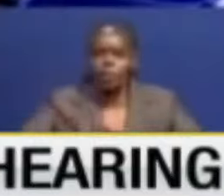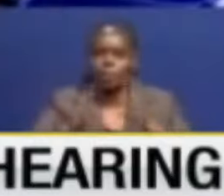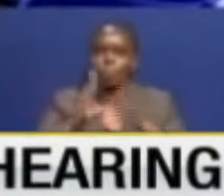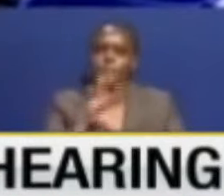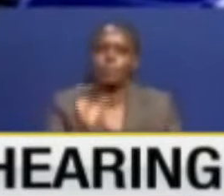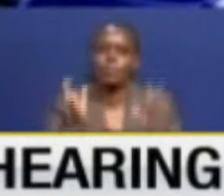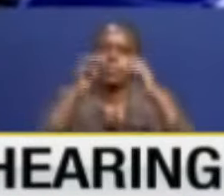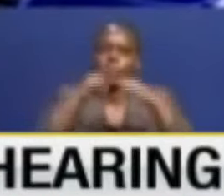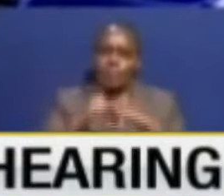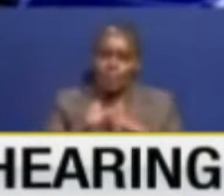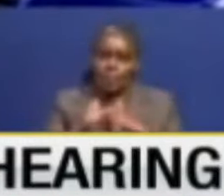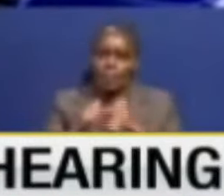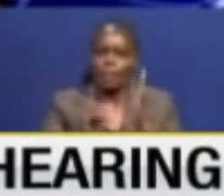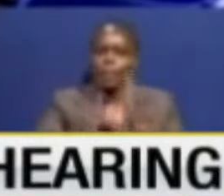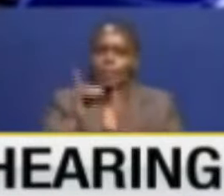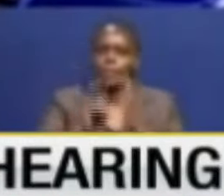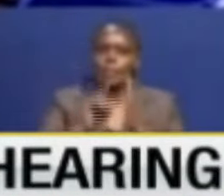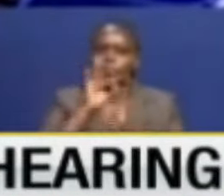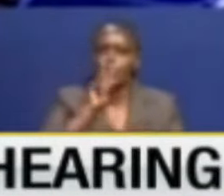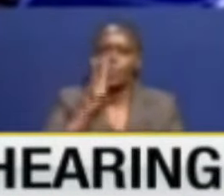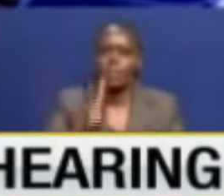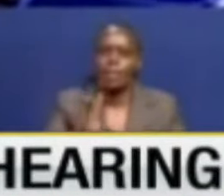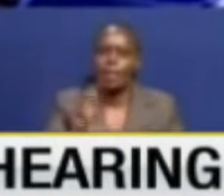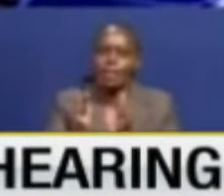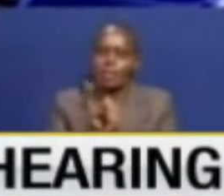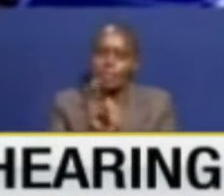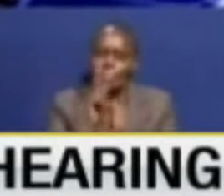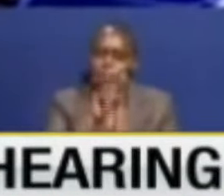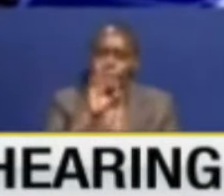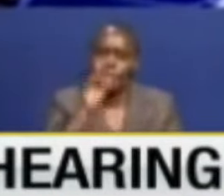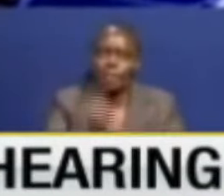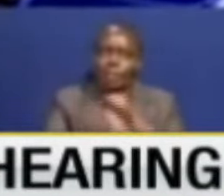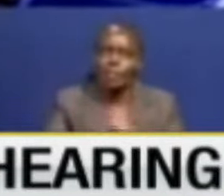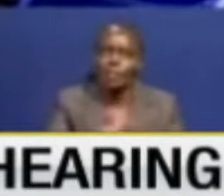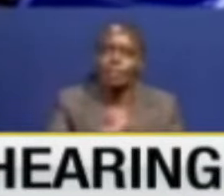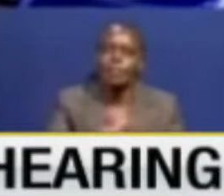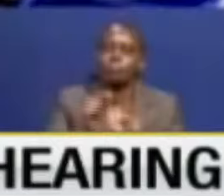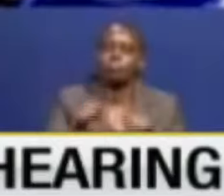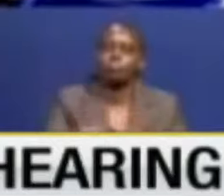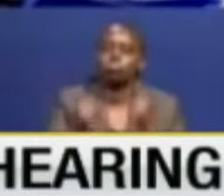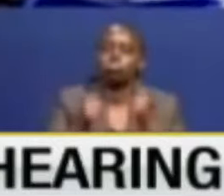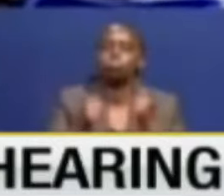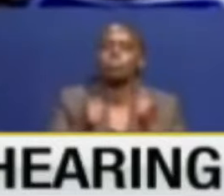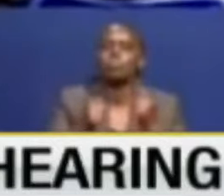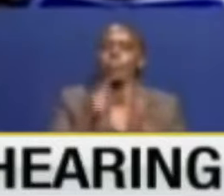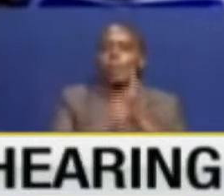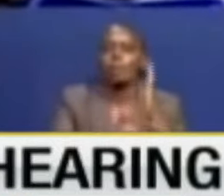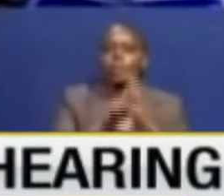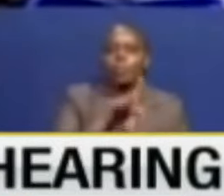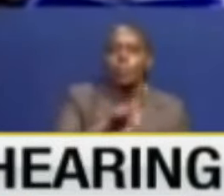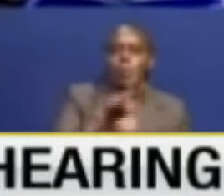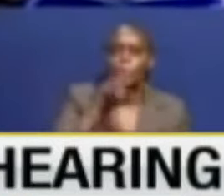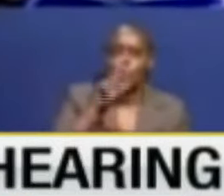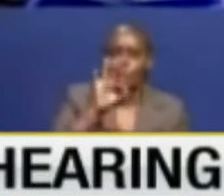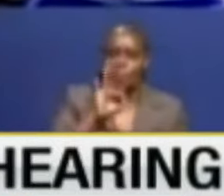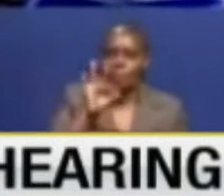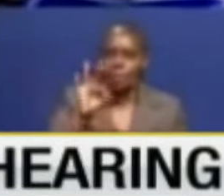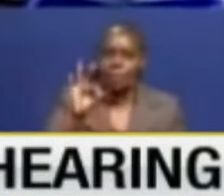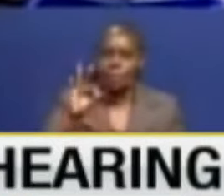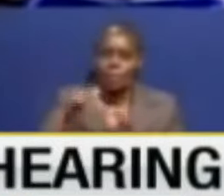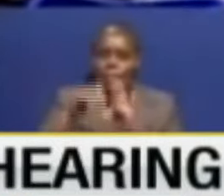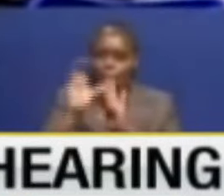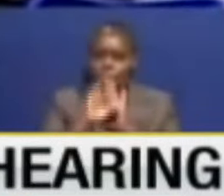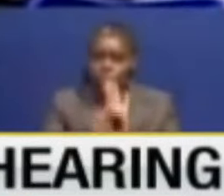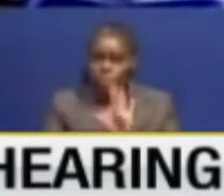County Assembly dated 23rd December 2023, contrary to Article 183(3) of the